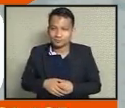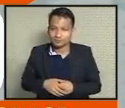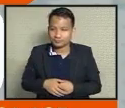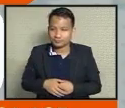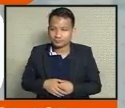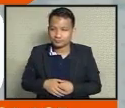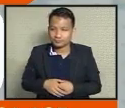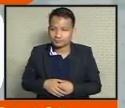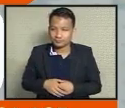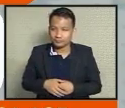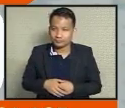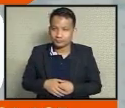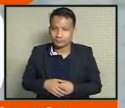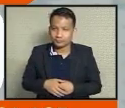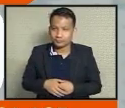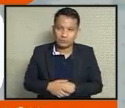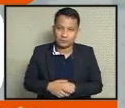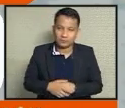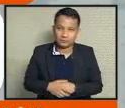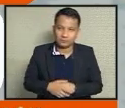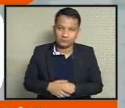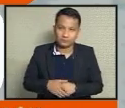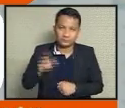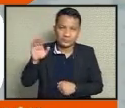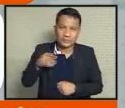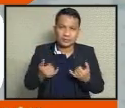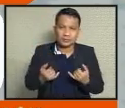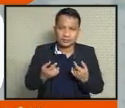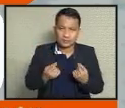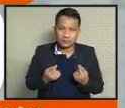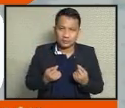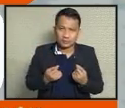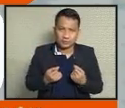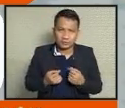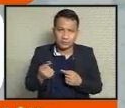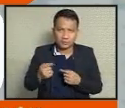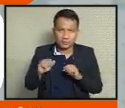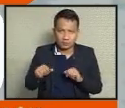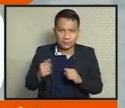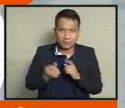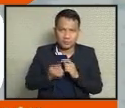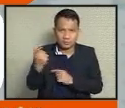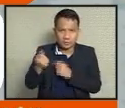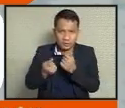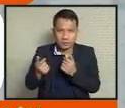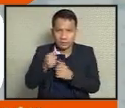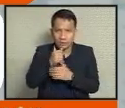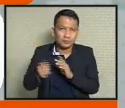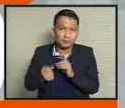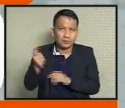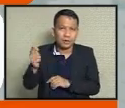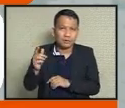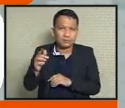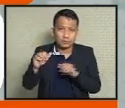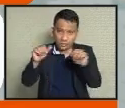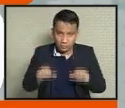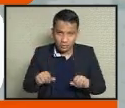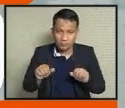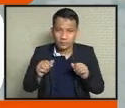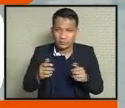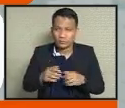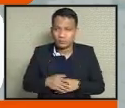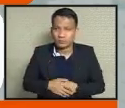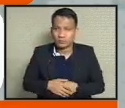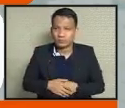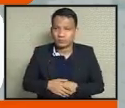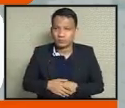Na makipag-ayos. Makipag-ayos. Sir, for the meantime, paki-delete or paki-hide, nasa iyan, sir, yung mga post na yun.